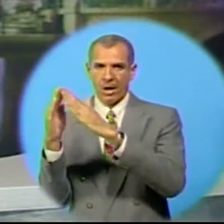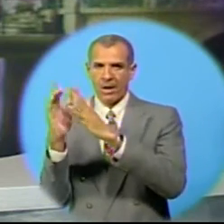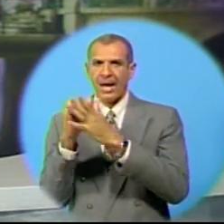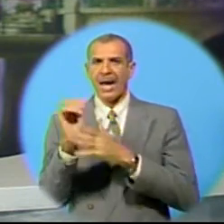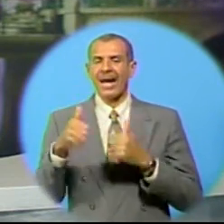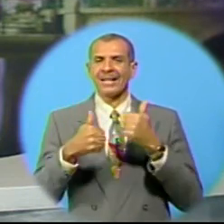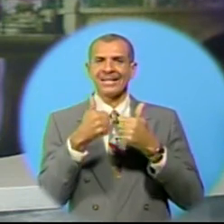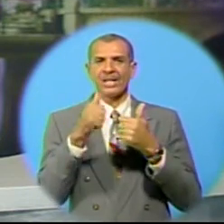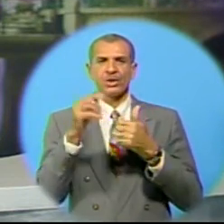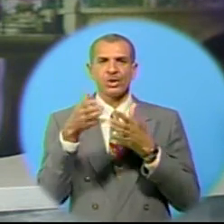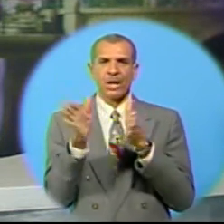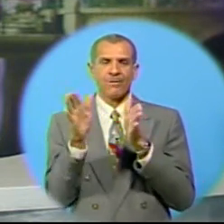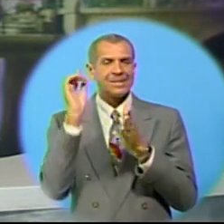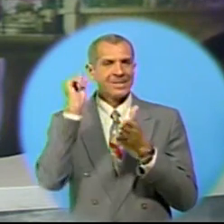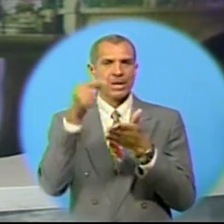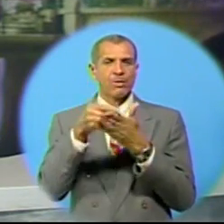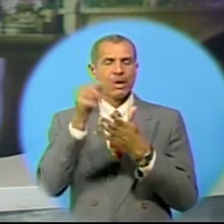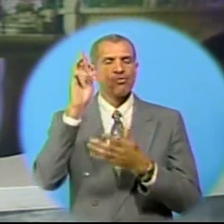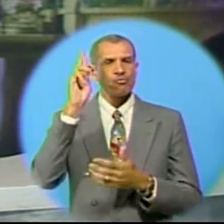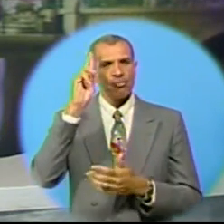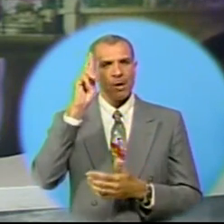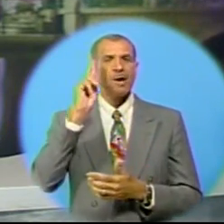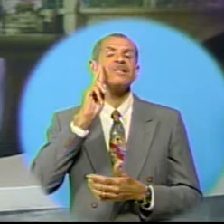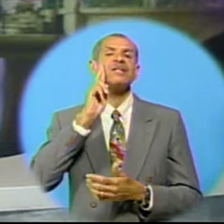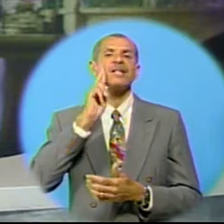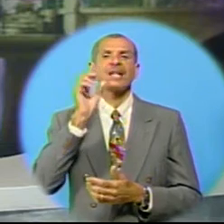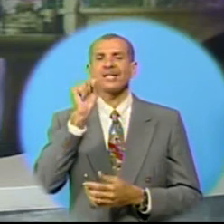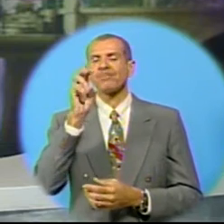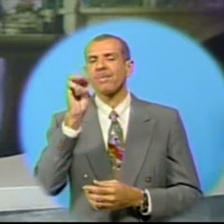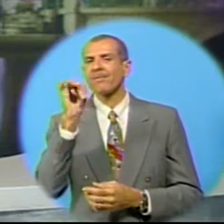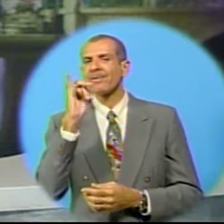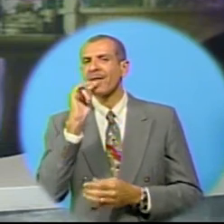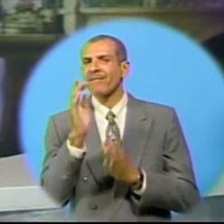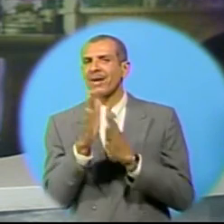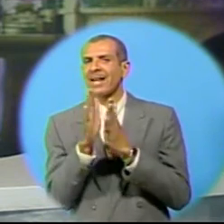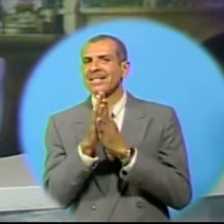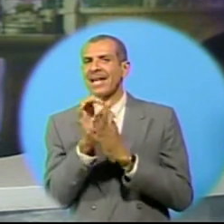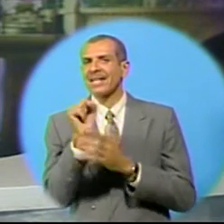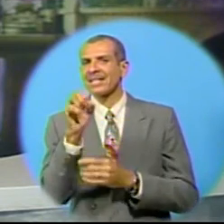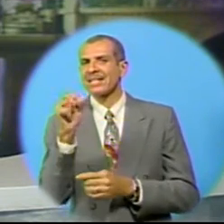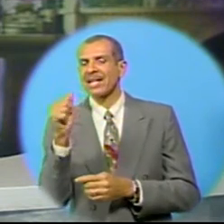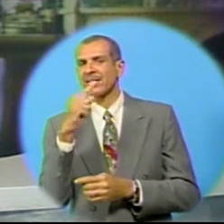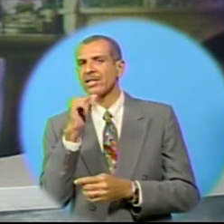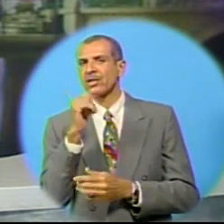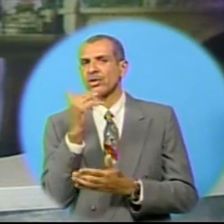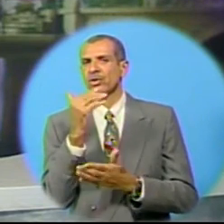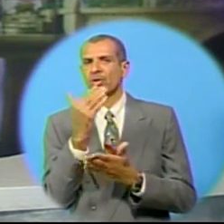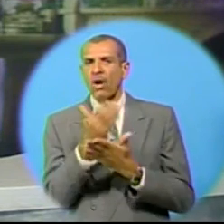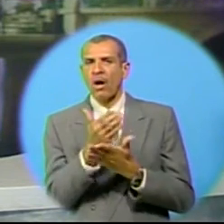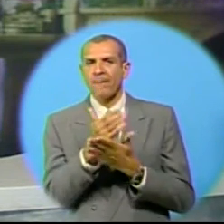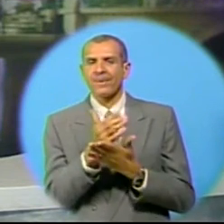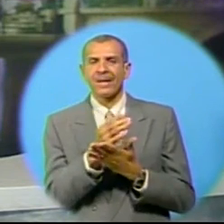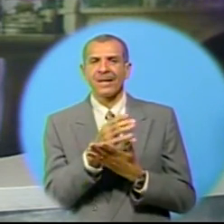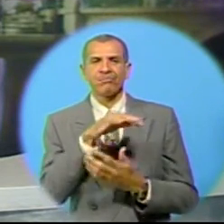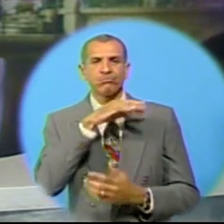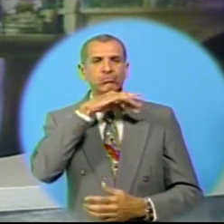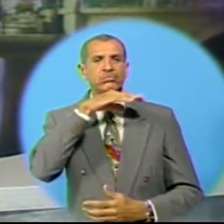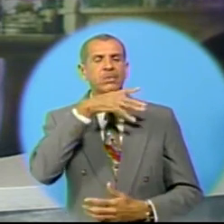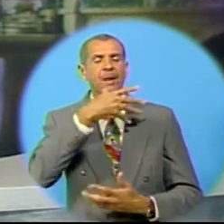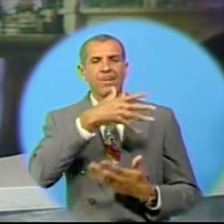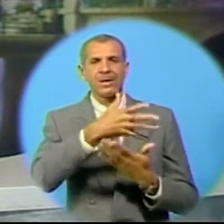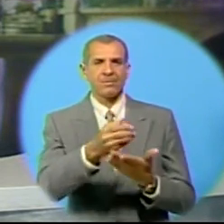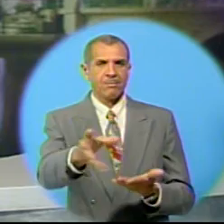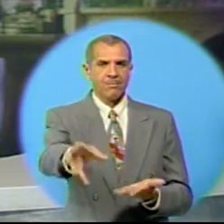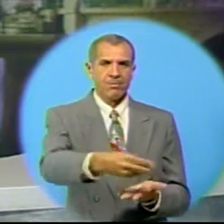General Secretary Rosalind Smith says they've asked the Sanitation Service Authority to stop picking up garbage and to hold off on carrying